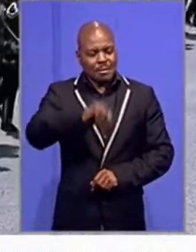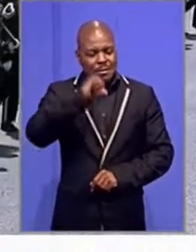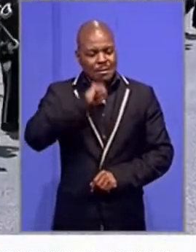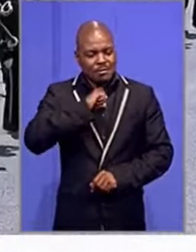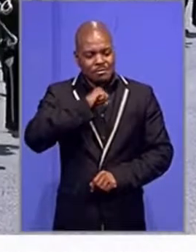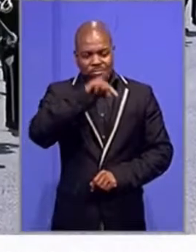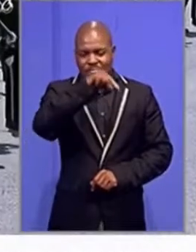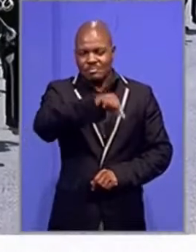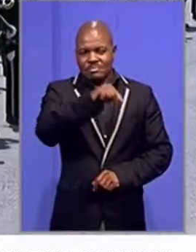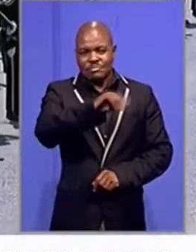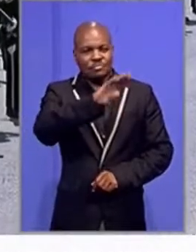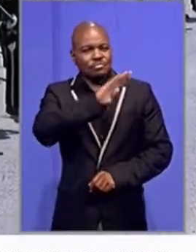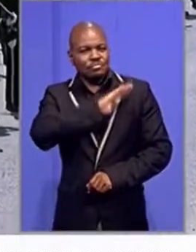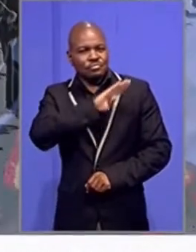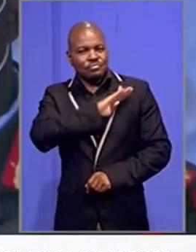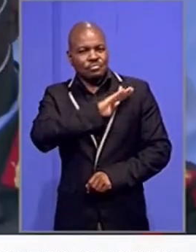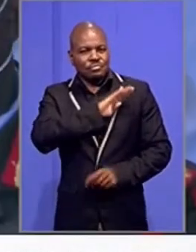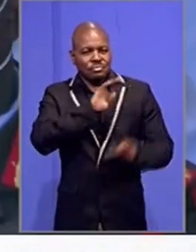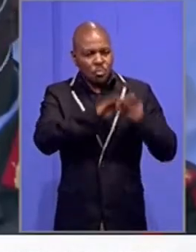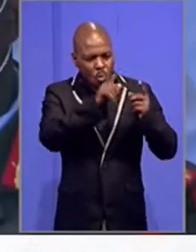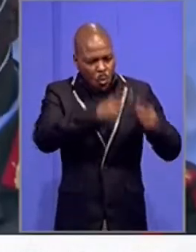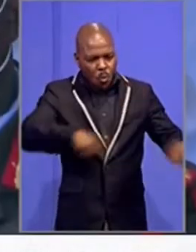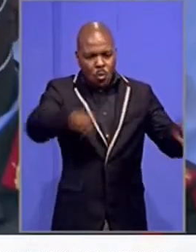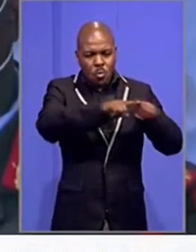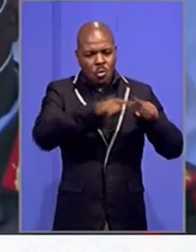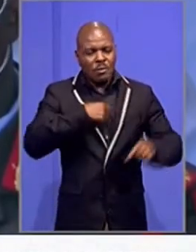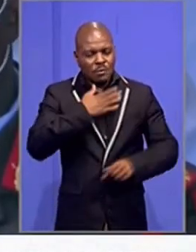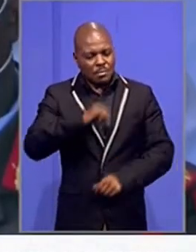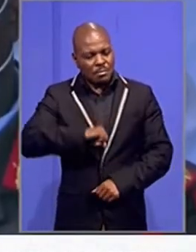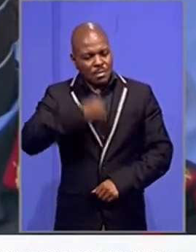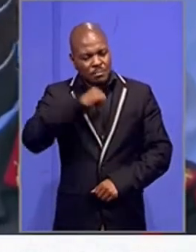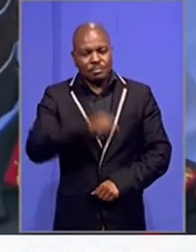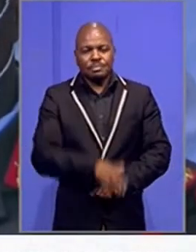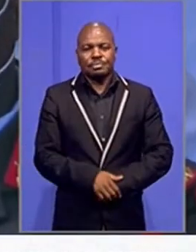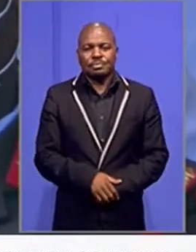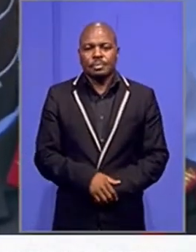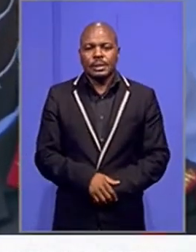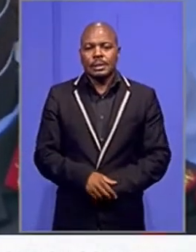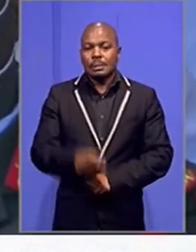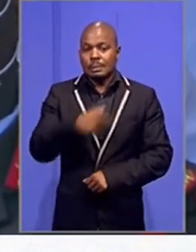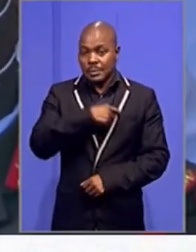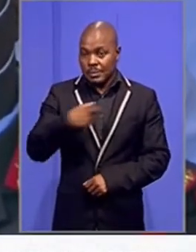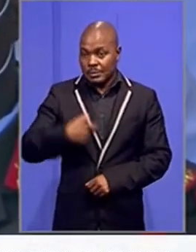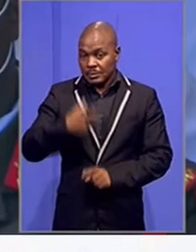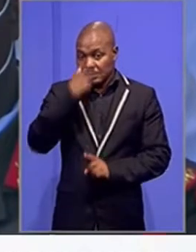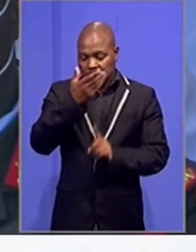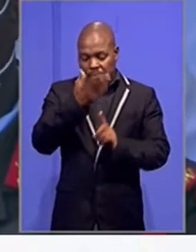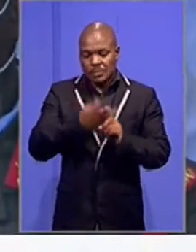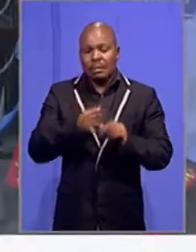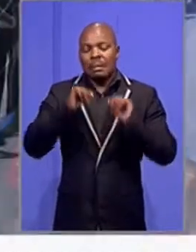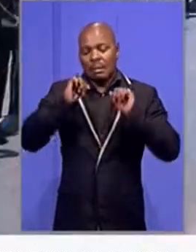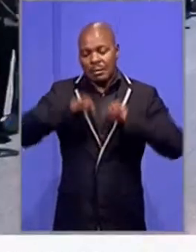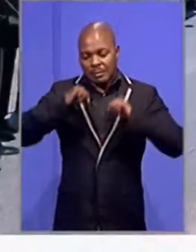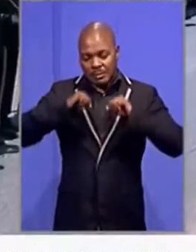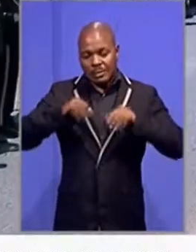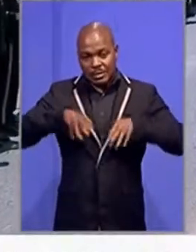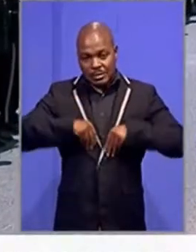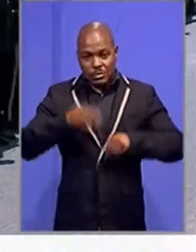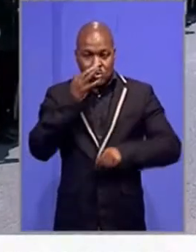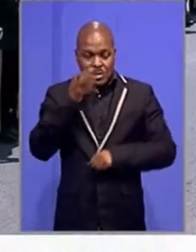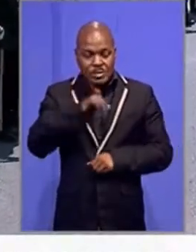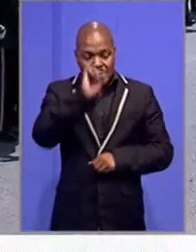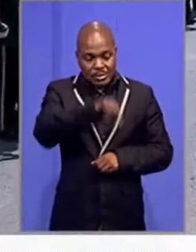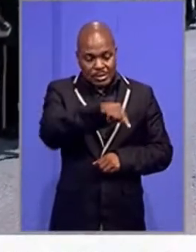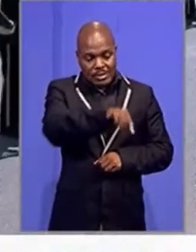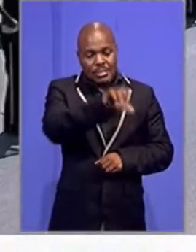soldiers and of all of you who are here. Mopresidente Ramaphosa o dumetse hore ho na le mathata ao sesole